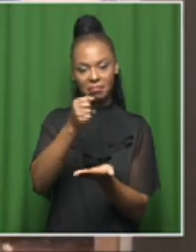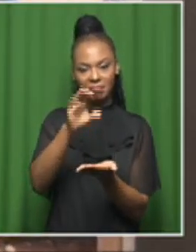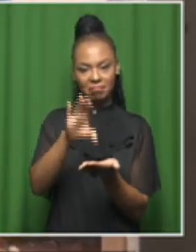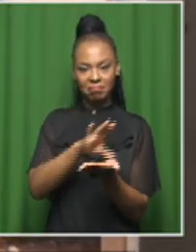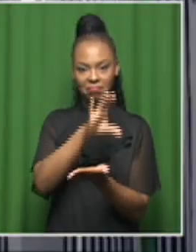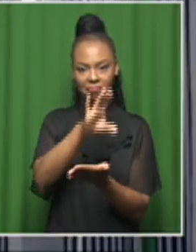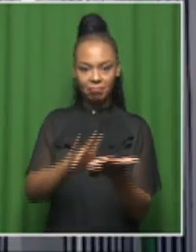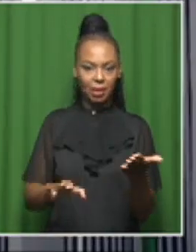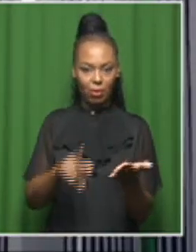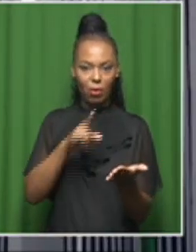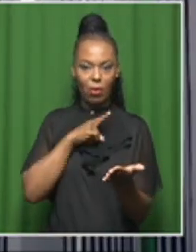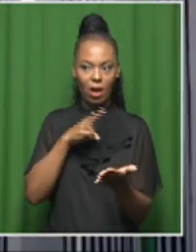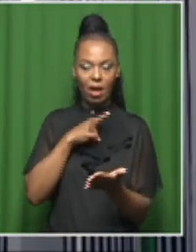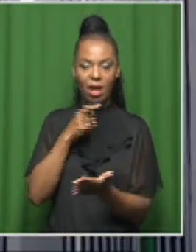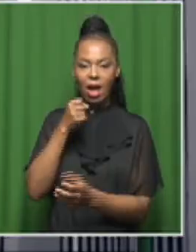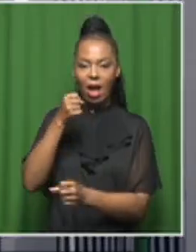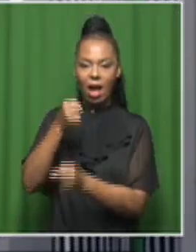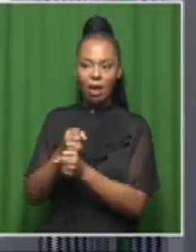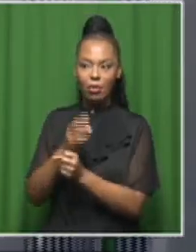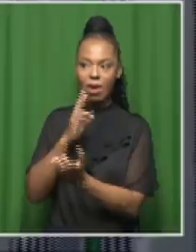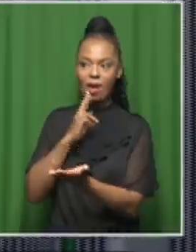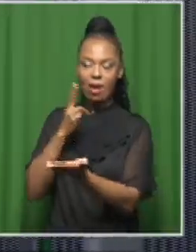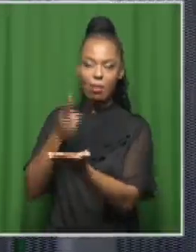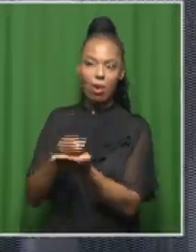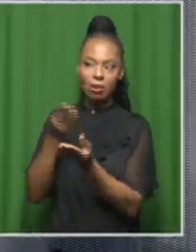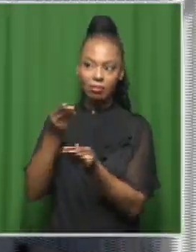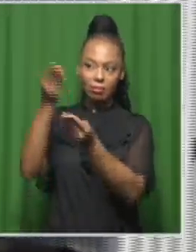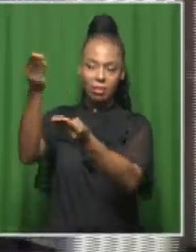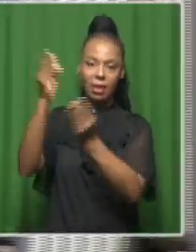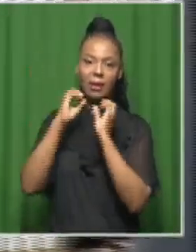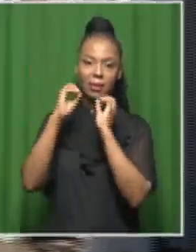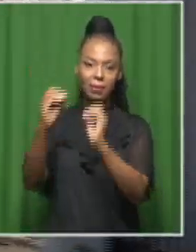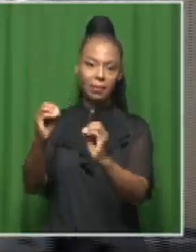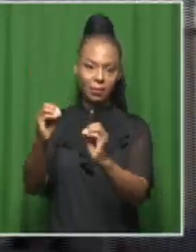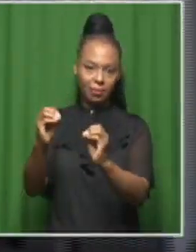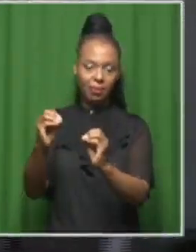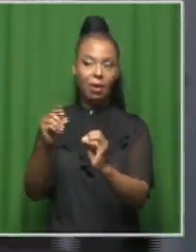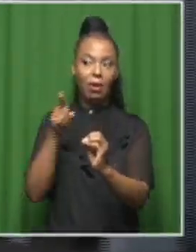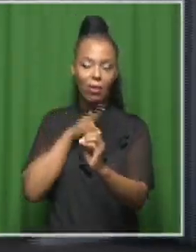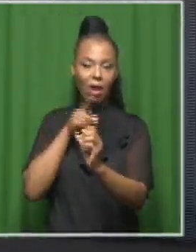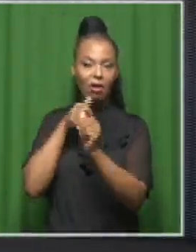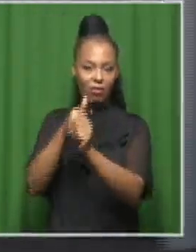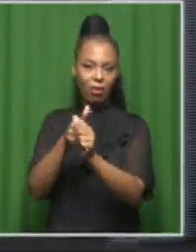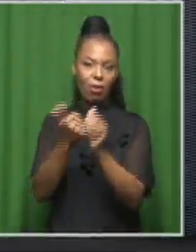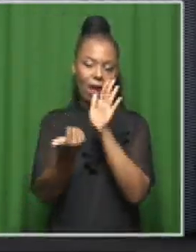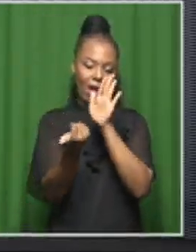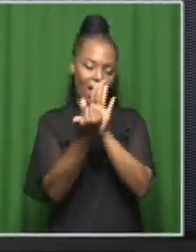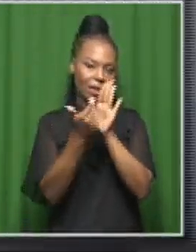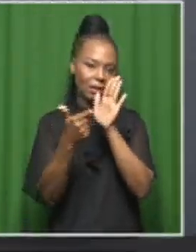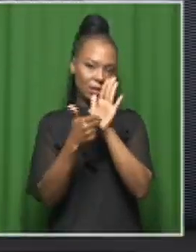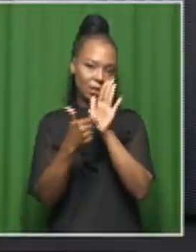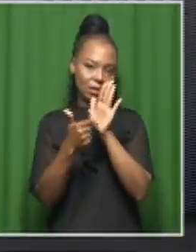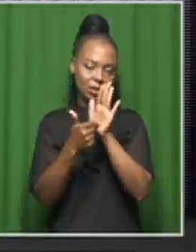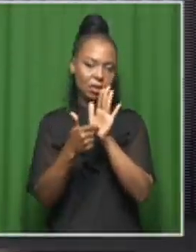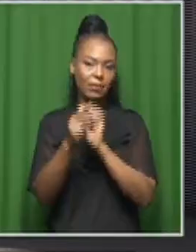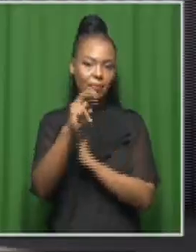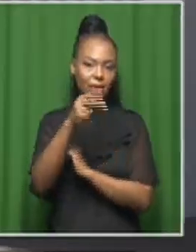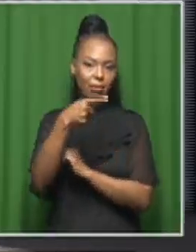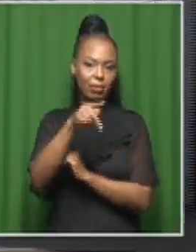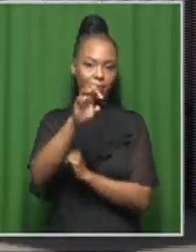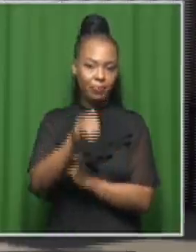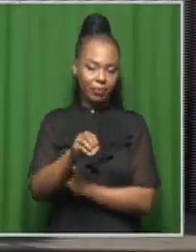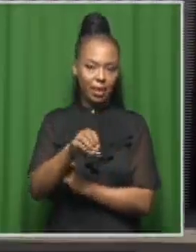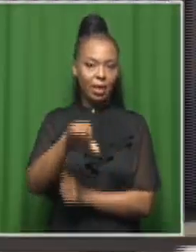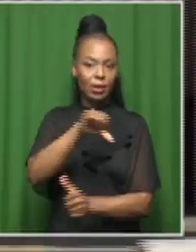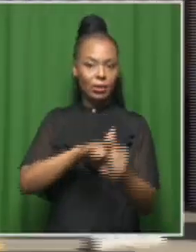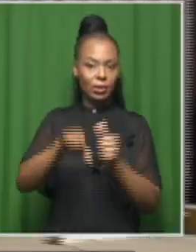annual reports as per the provisions of the Non-Profit Organizations Act. The Department of Social Development says the regulatory requirement is